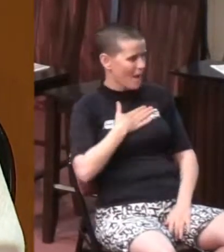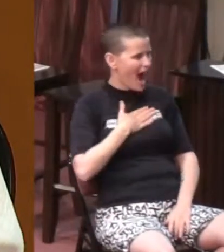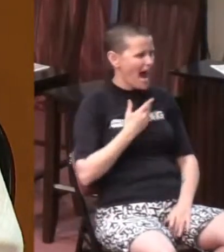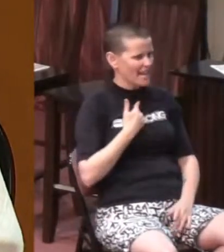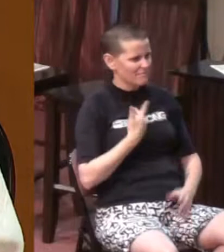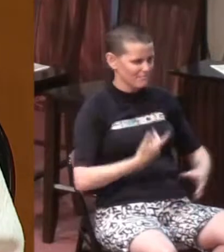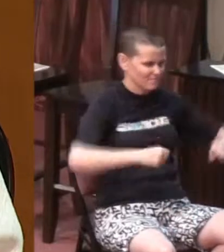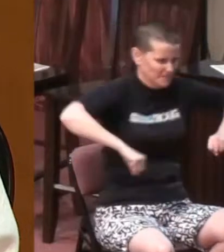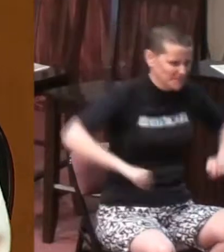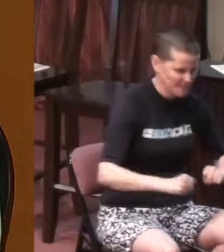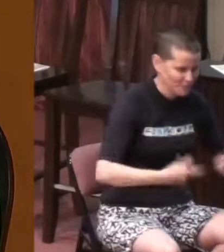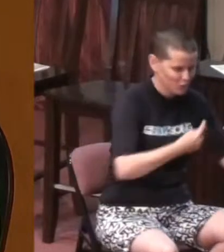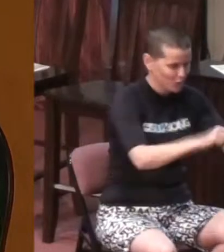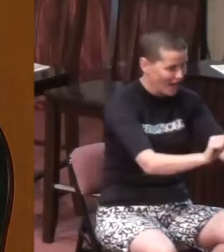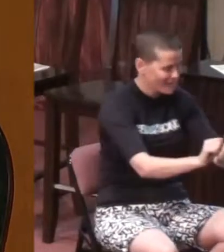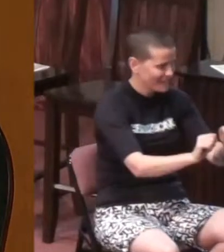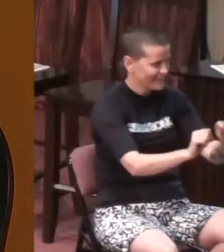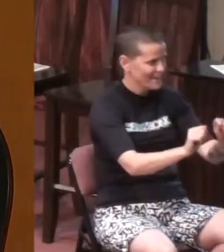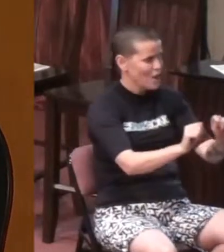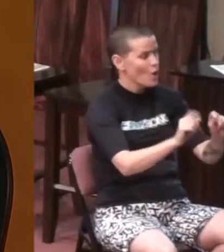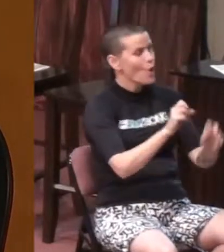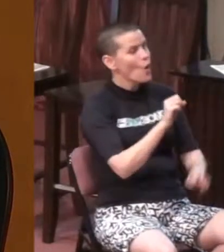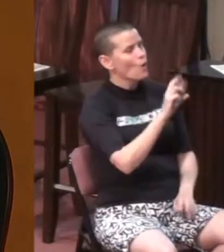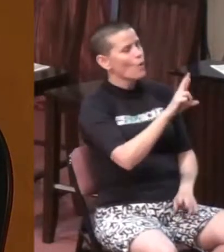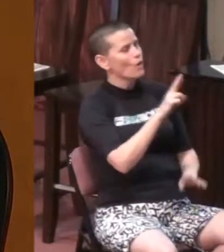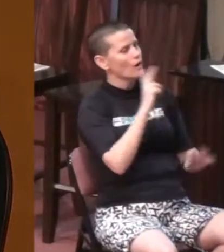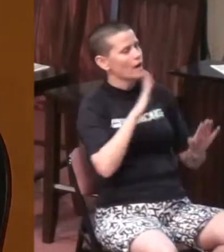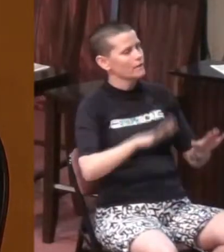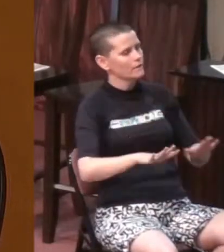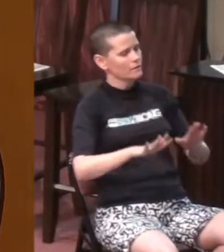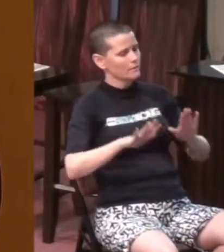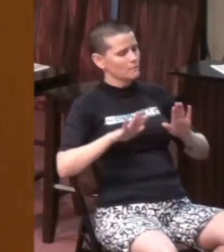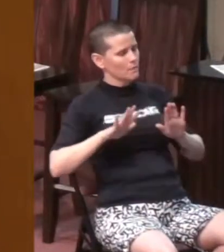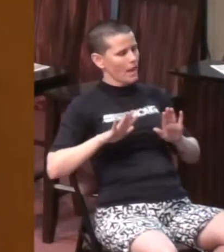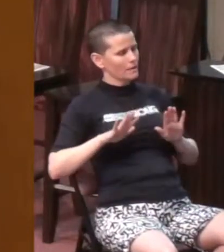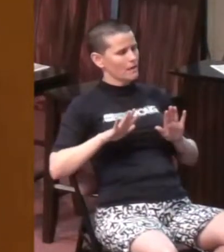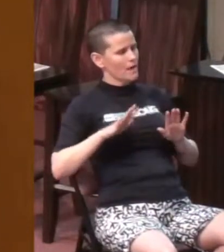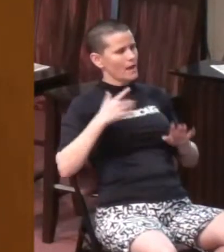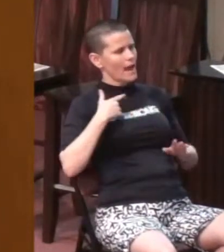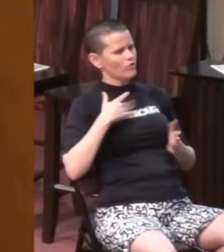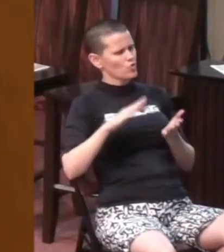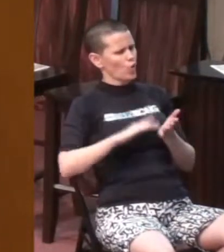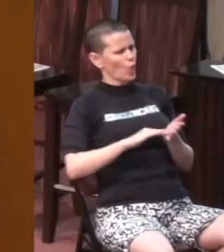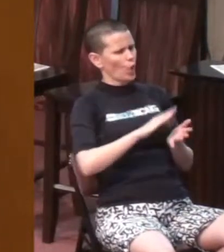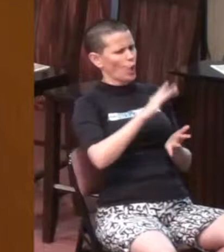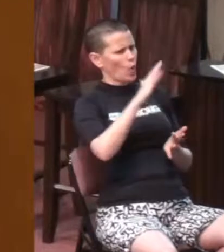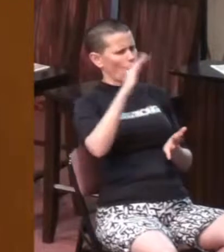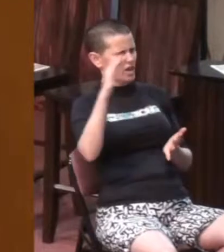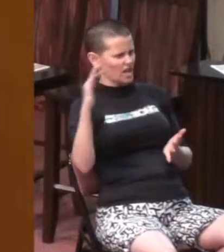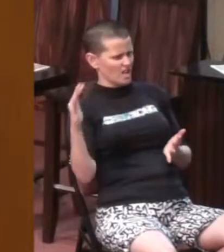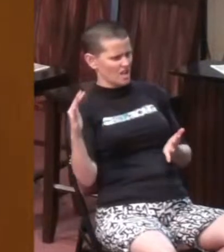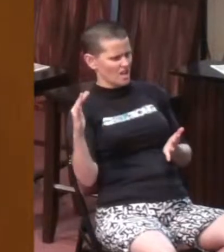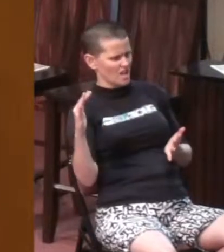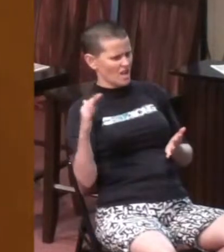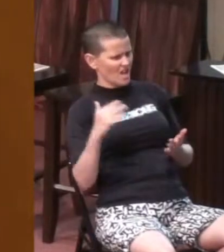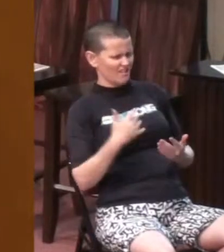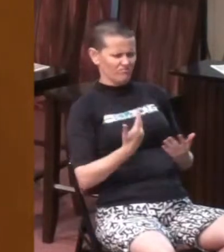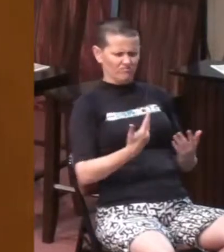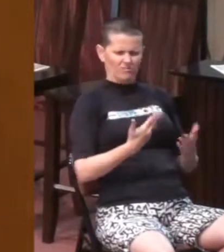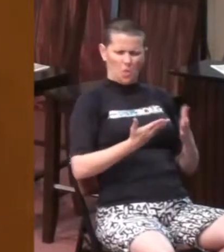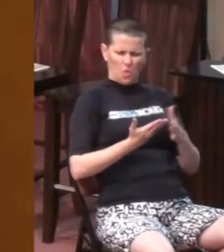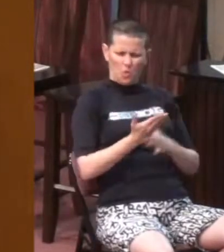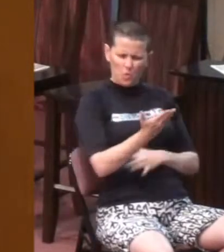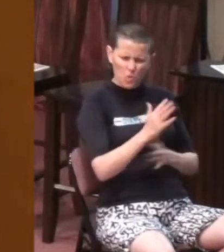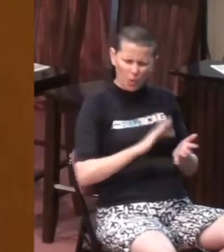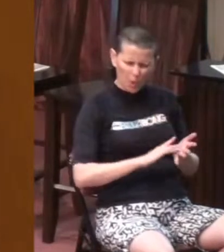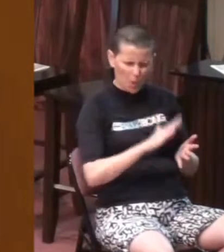in life, or through glory. Through glory? What's that about?